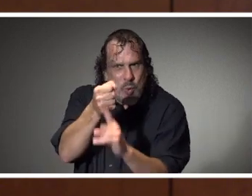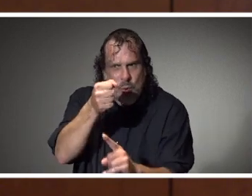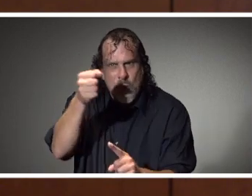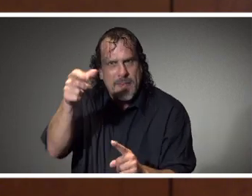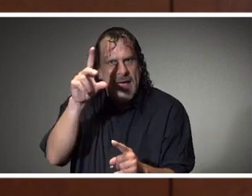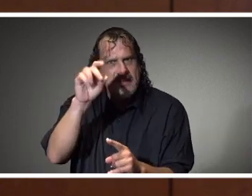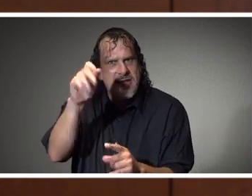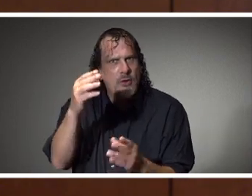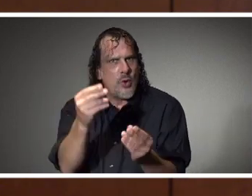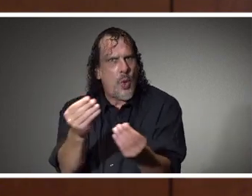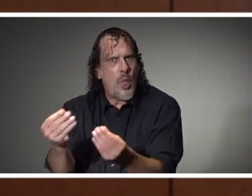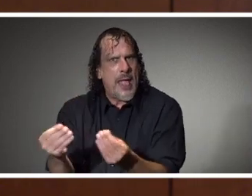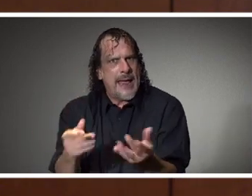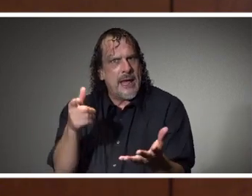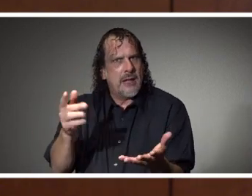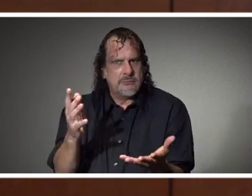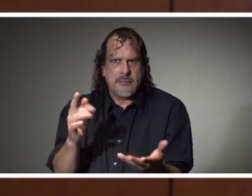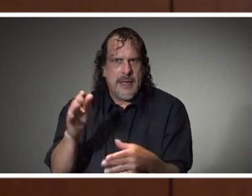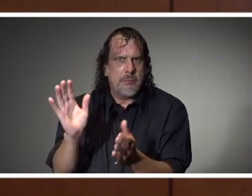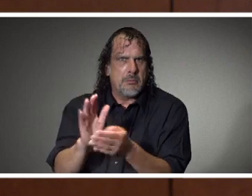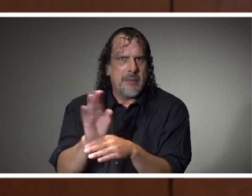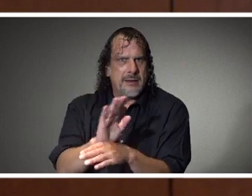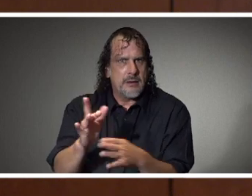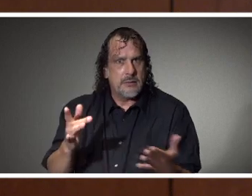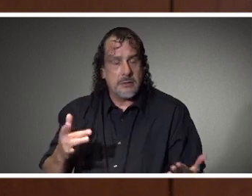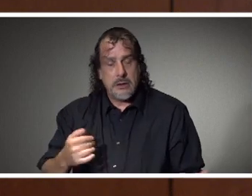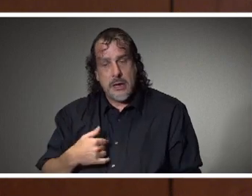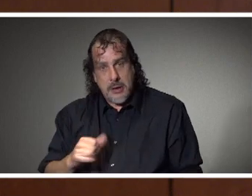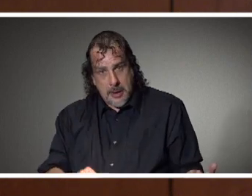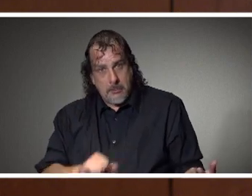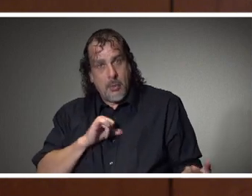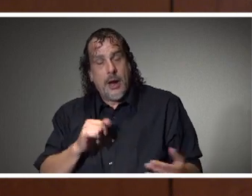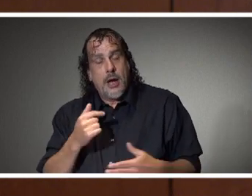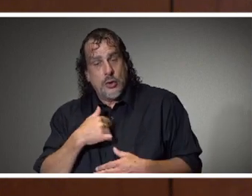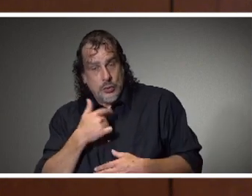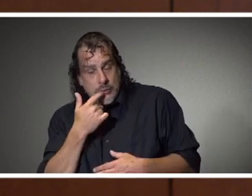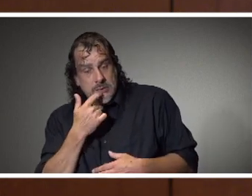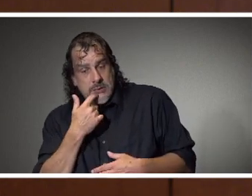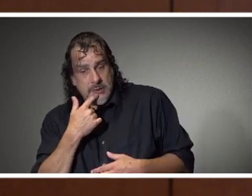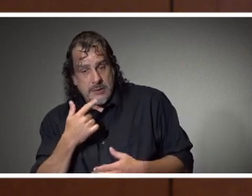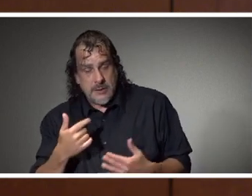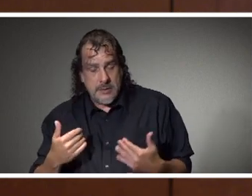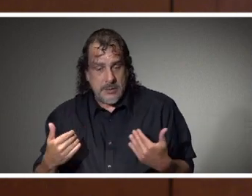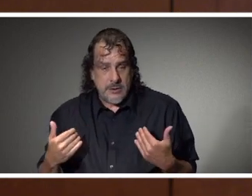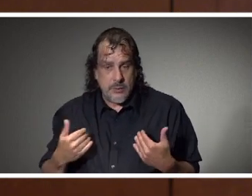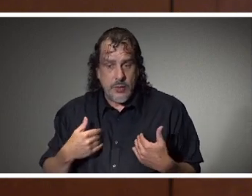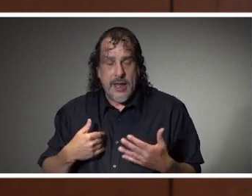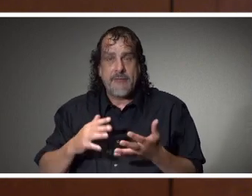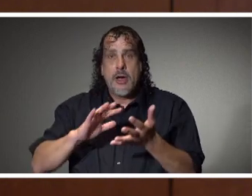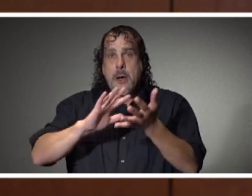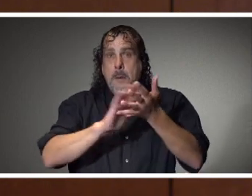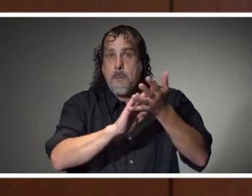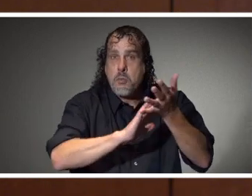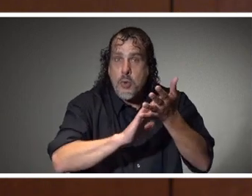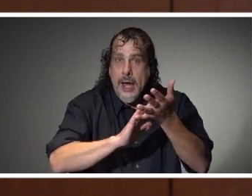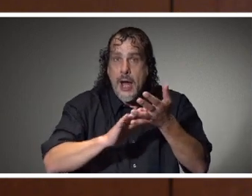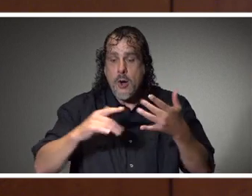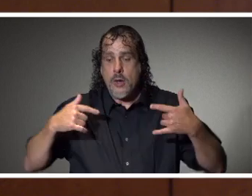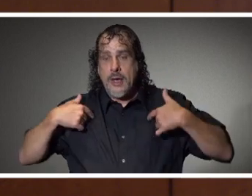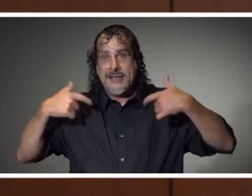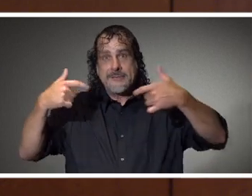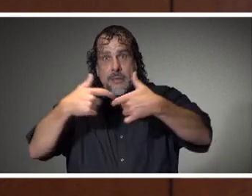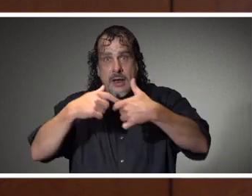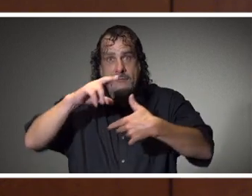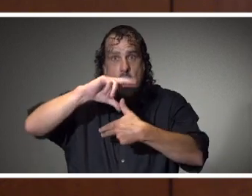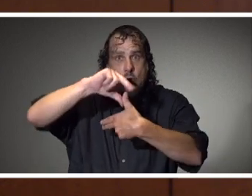Delta property. I'm proud to say that we now have the Braille Spanish versions of our hurricane guide, and